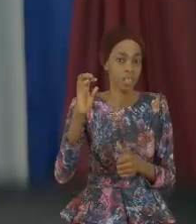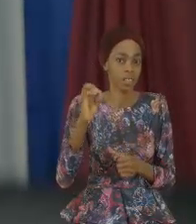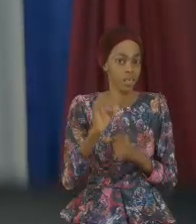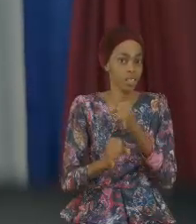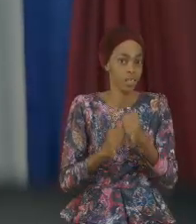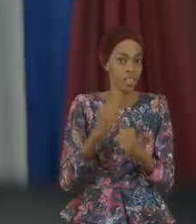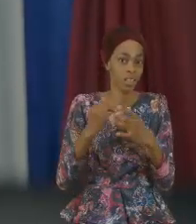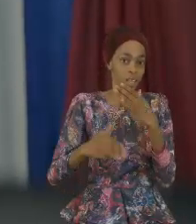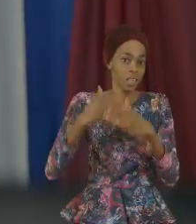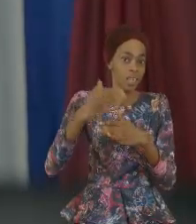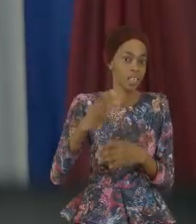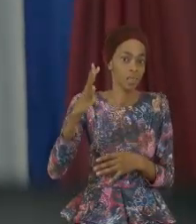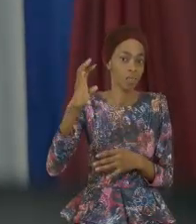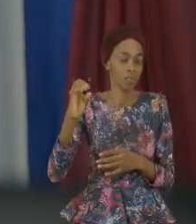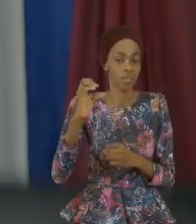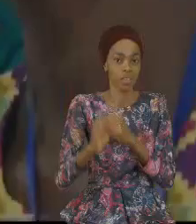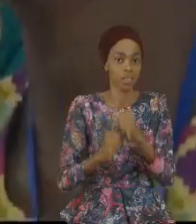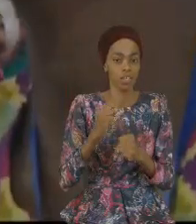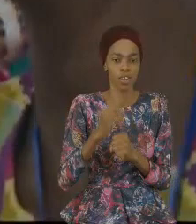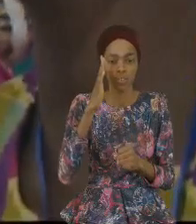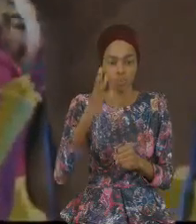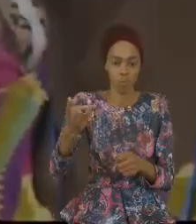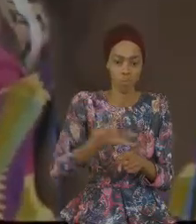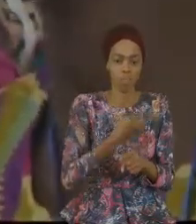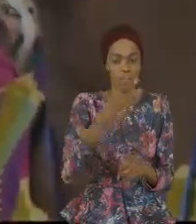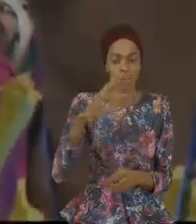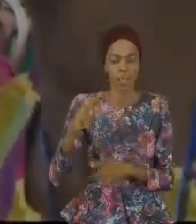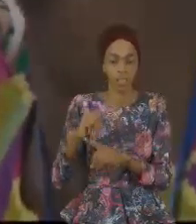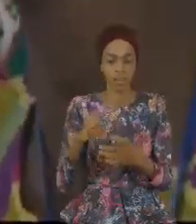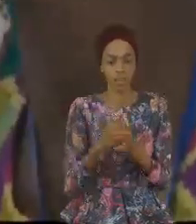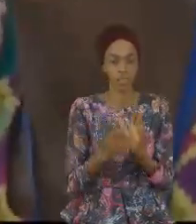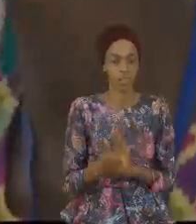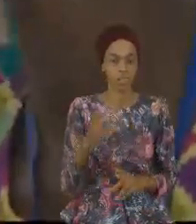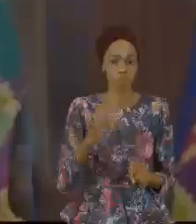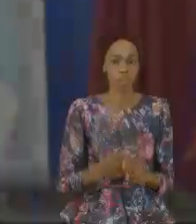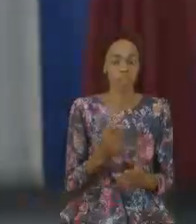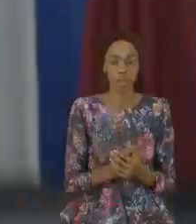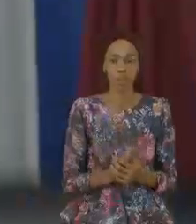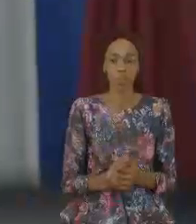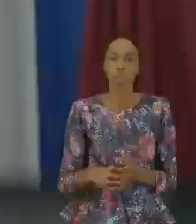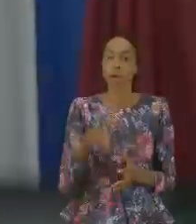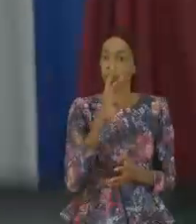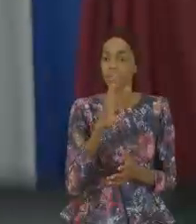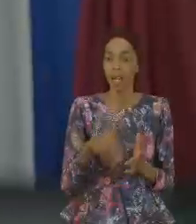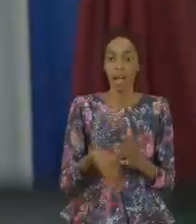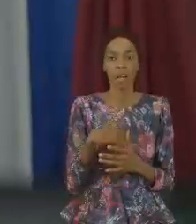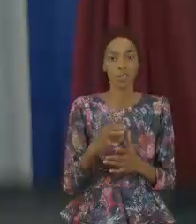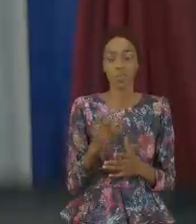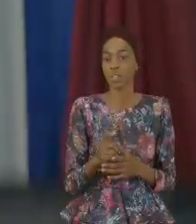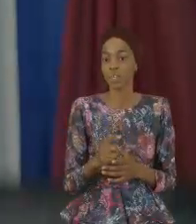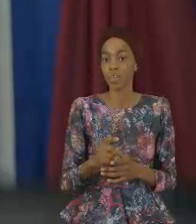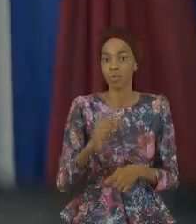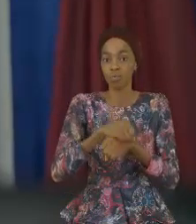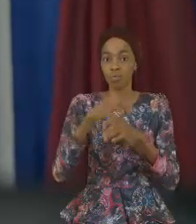40 years will duplicate them. Yeah. Water out of the rock never happened in the first